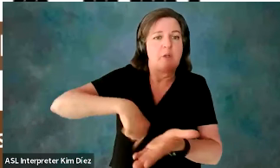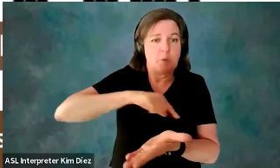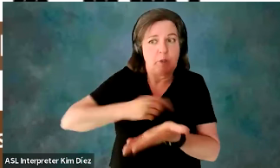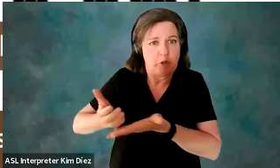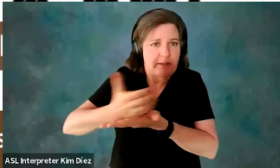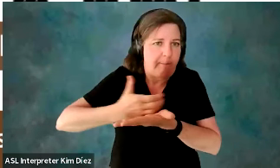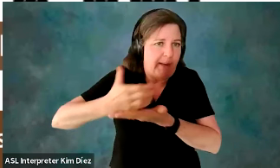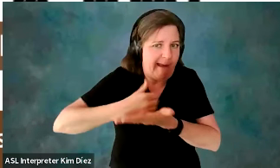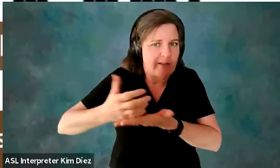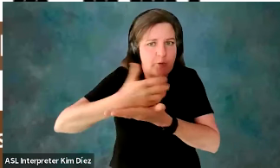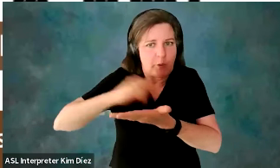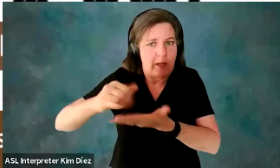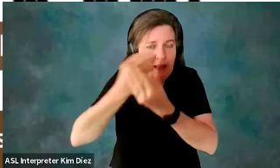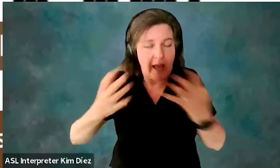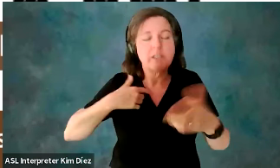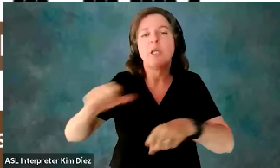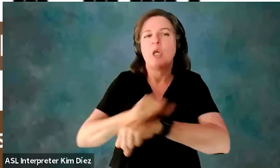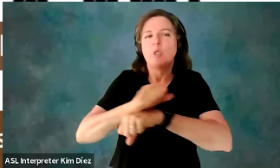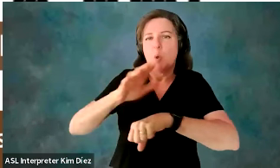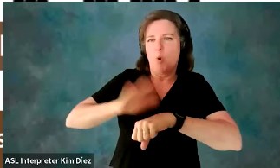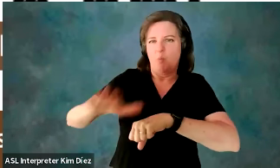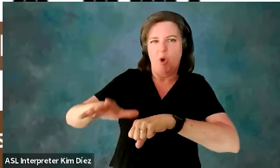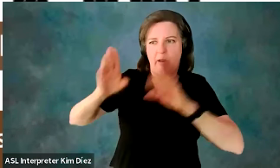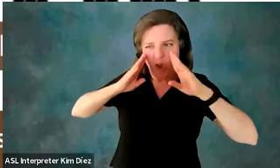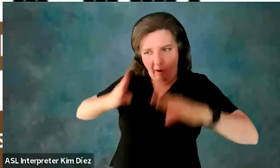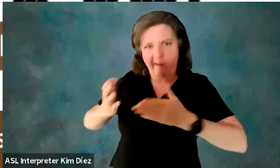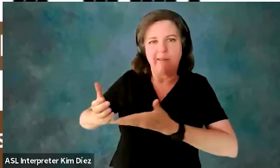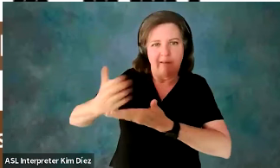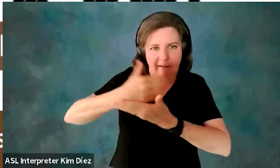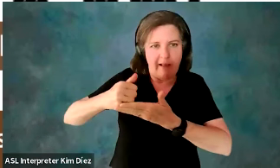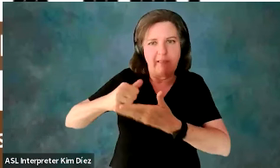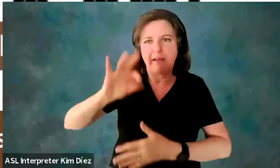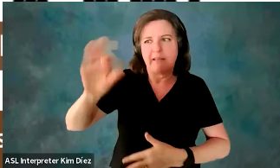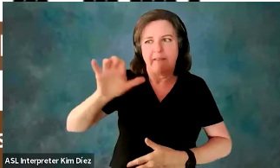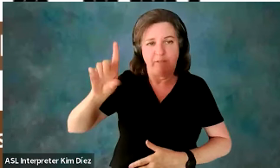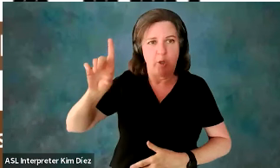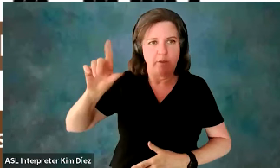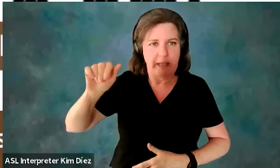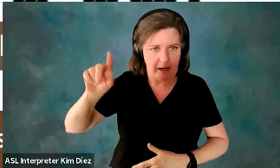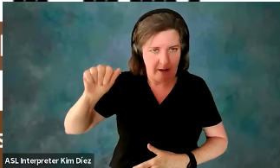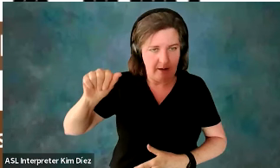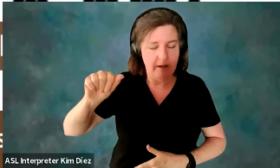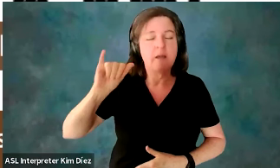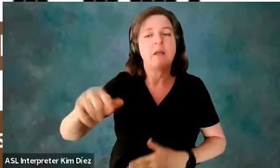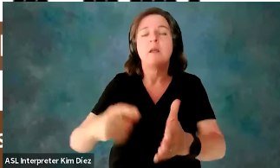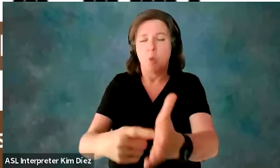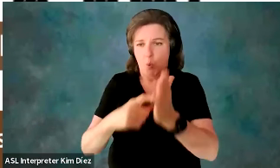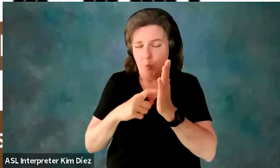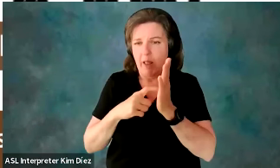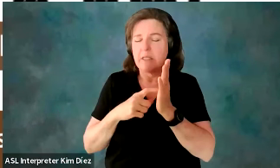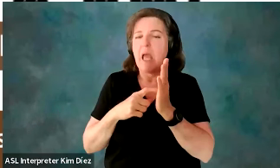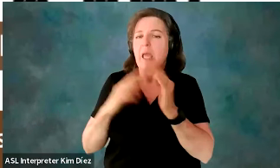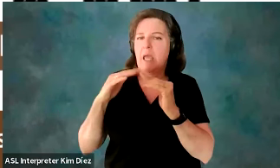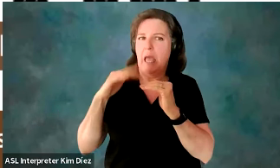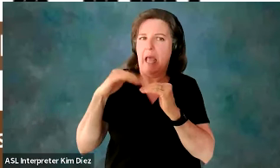who are helping us collect the information, and we're work on the collection of data in the field. It's going to take us